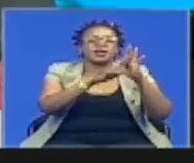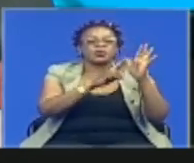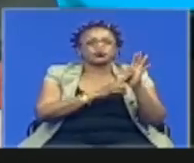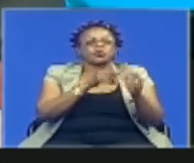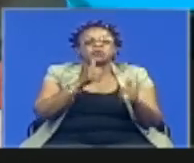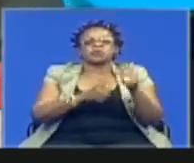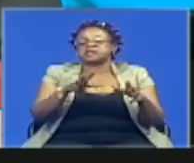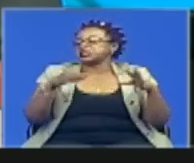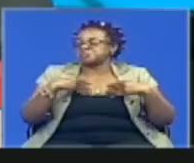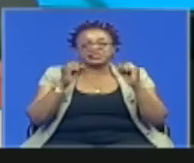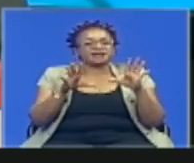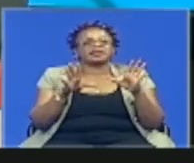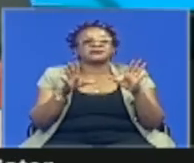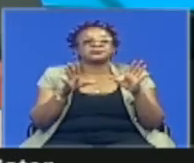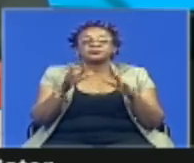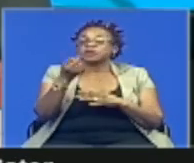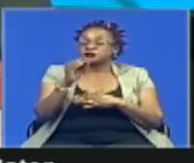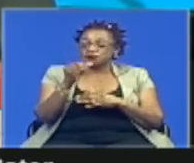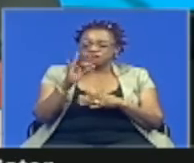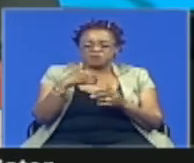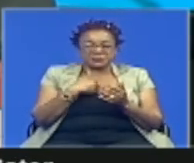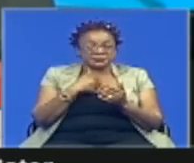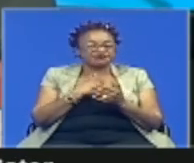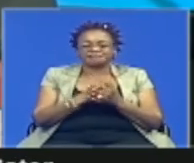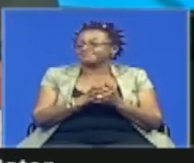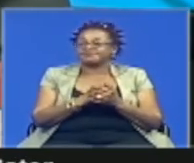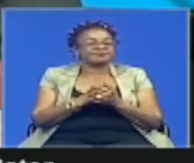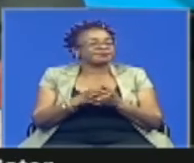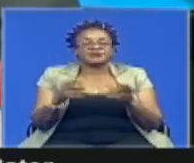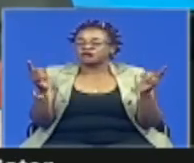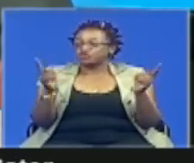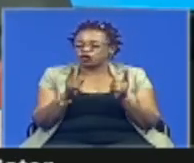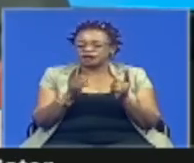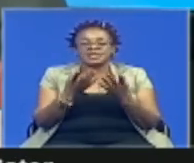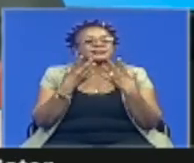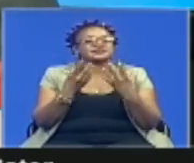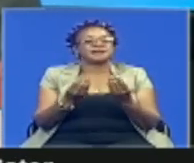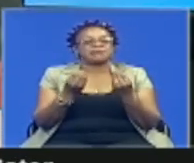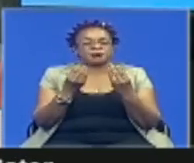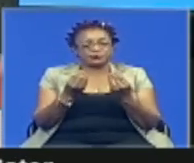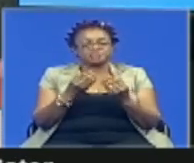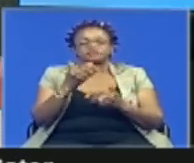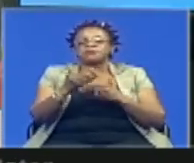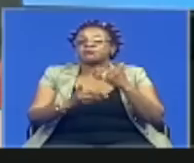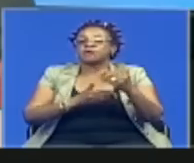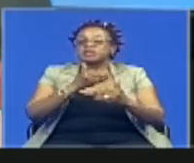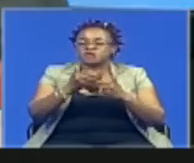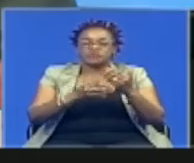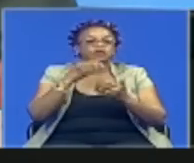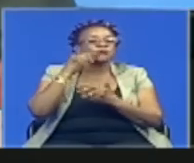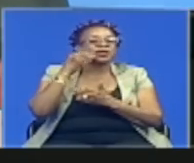it during the electioneering period. Okay. So for me, it is short and simple. The process of swearing in is